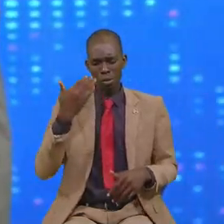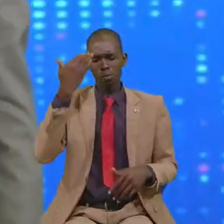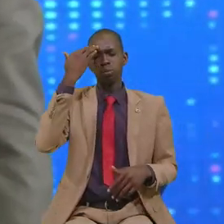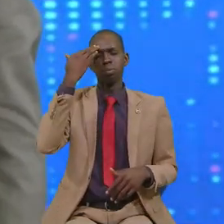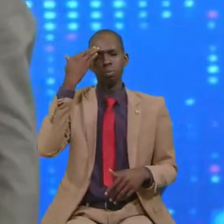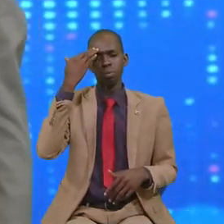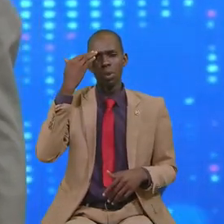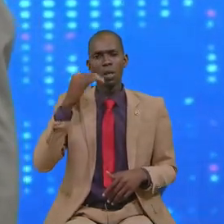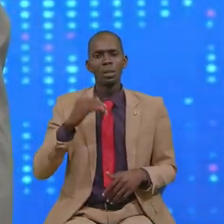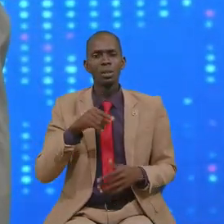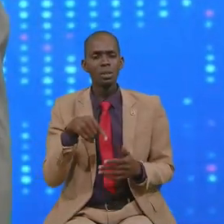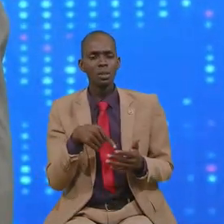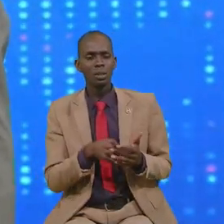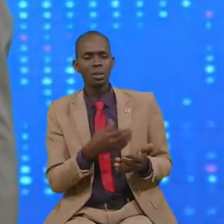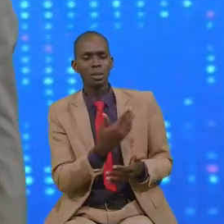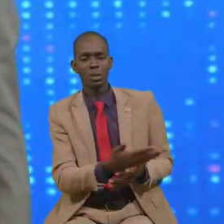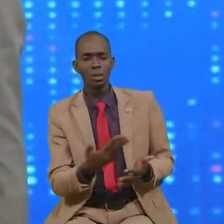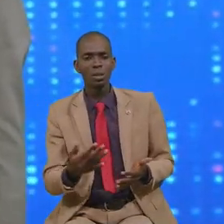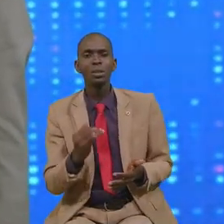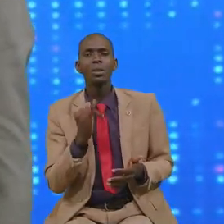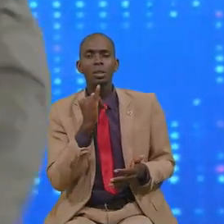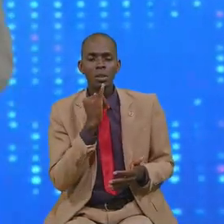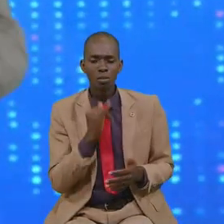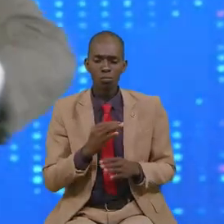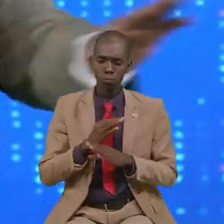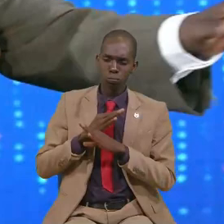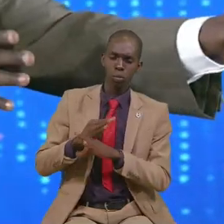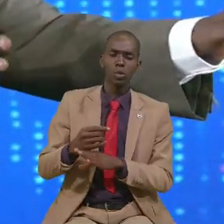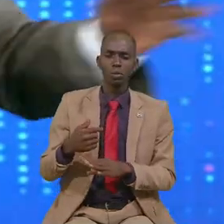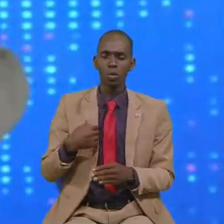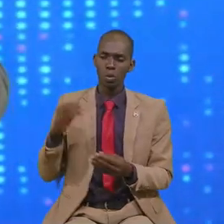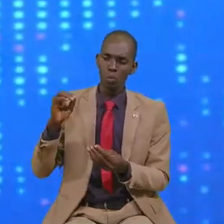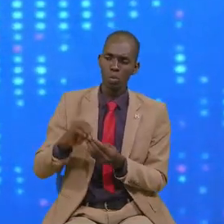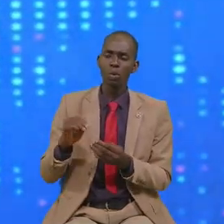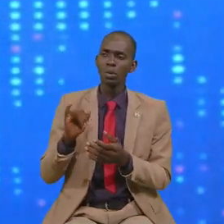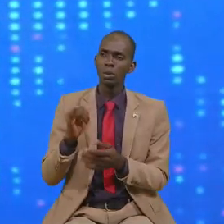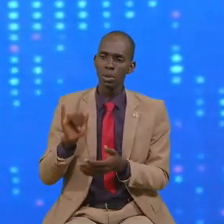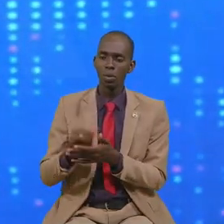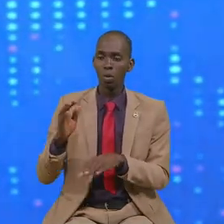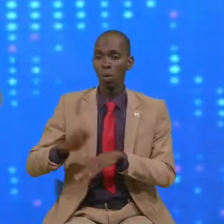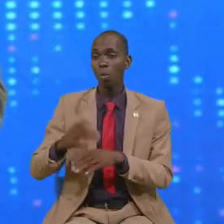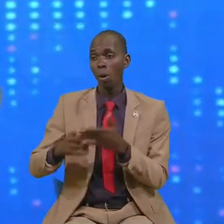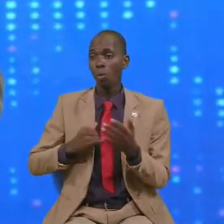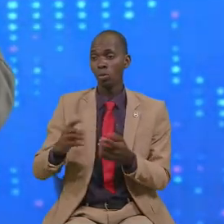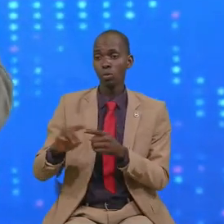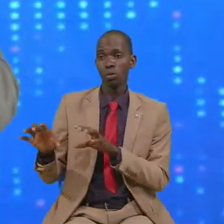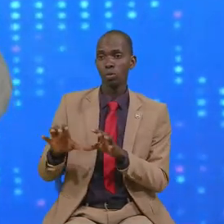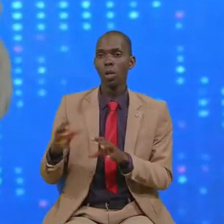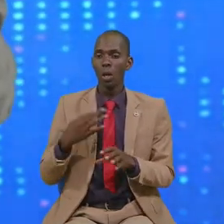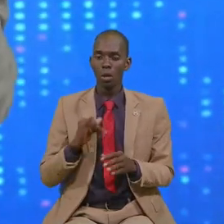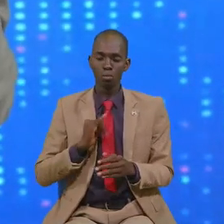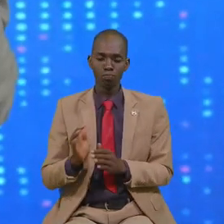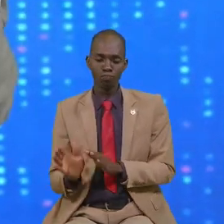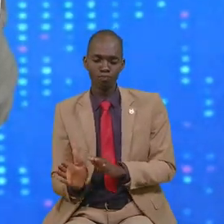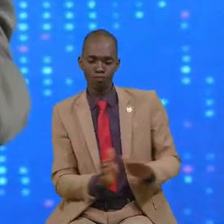is costing me more than I can afford. And I pushed them aside, and the Lord helped me.